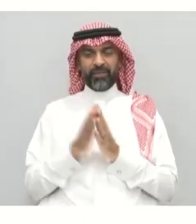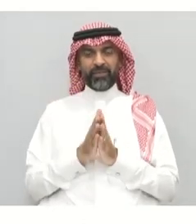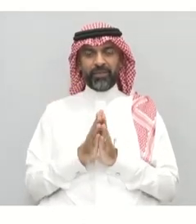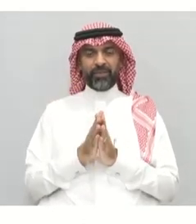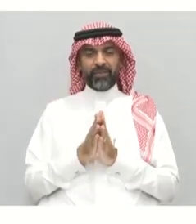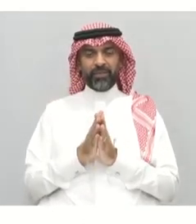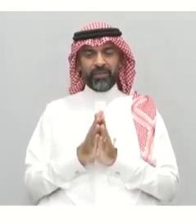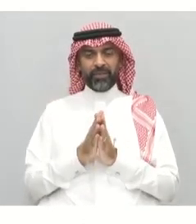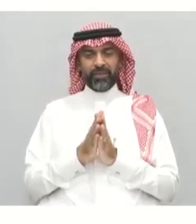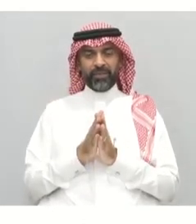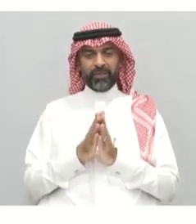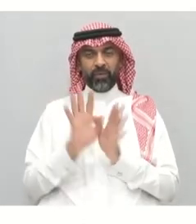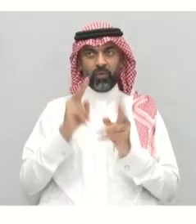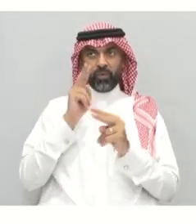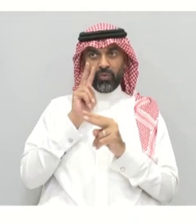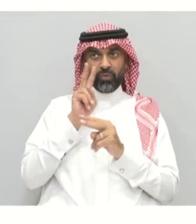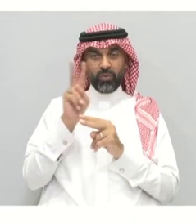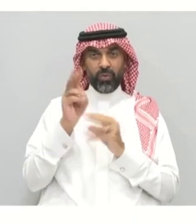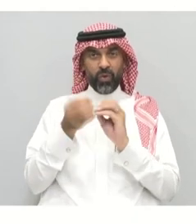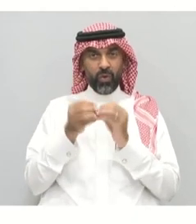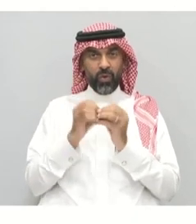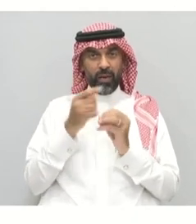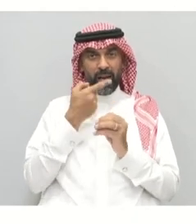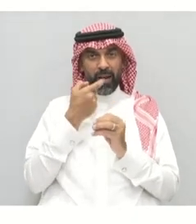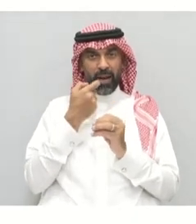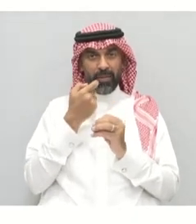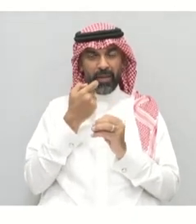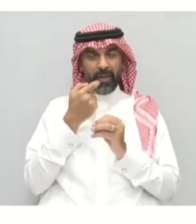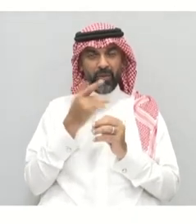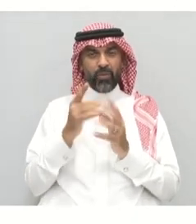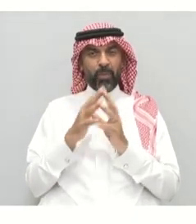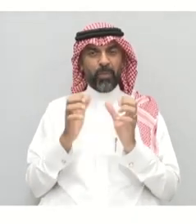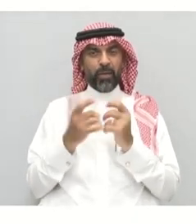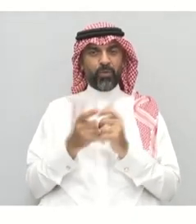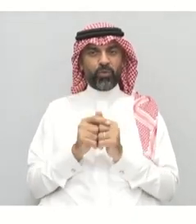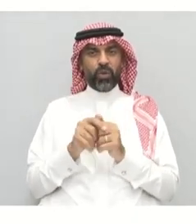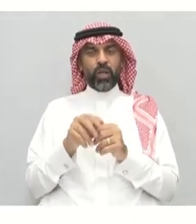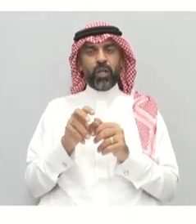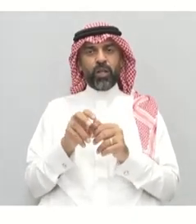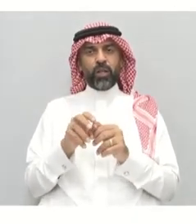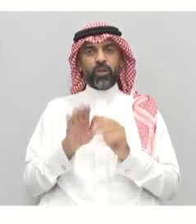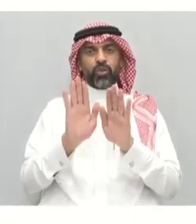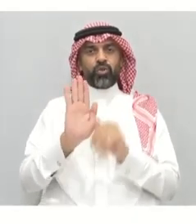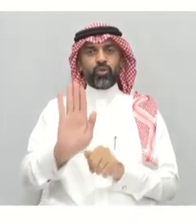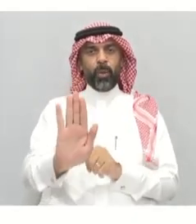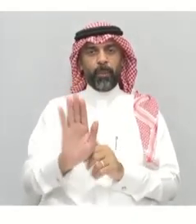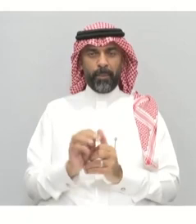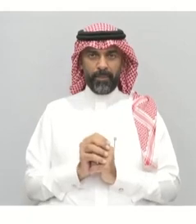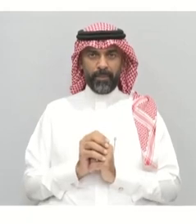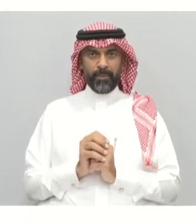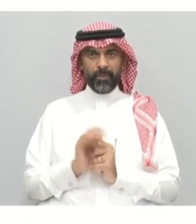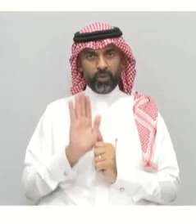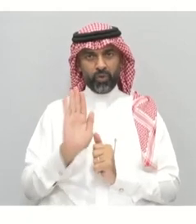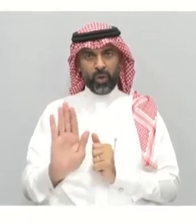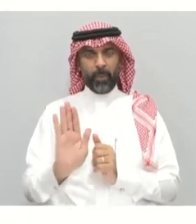Okay. So when it is red, it means stop. Okay, do the actions with me, please. Like